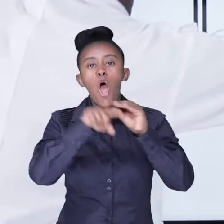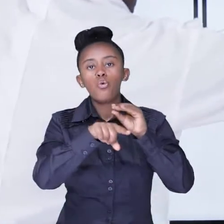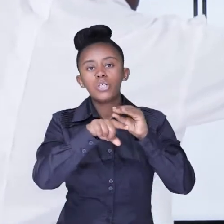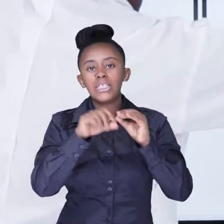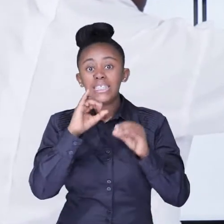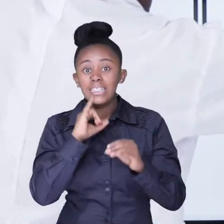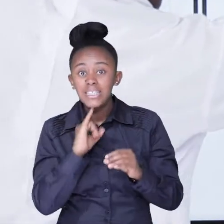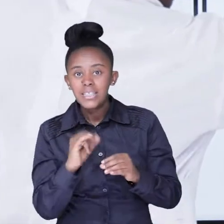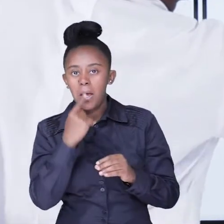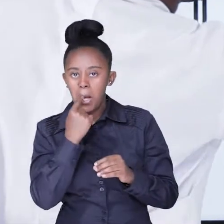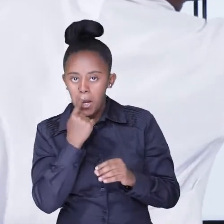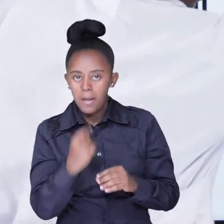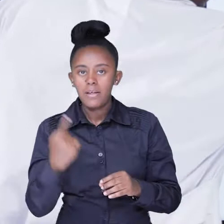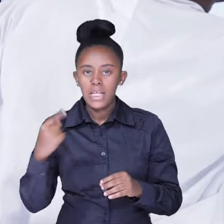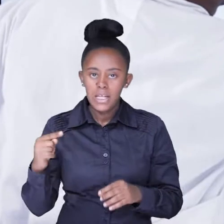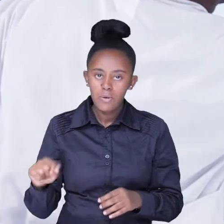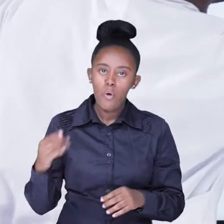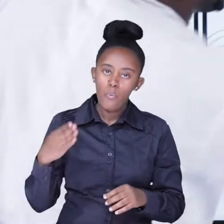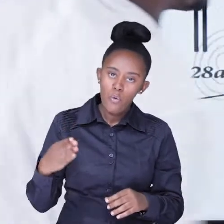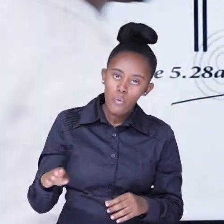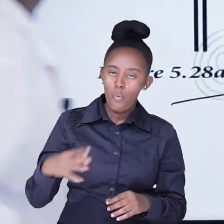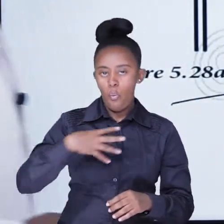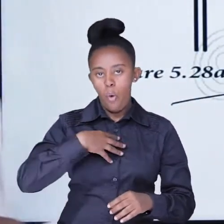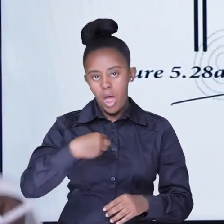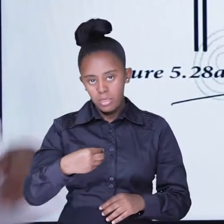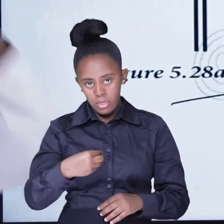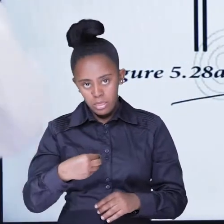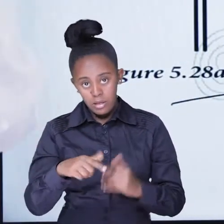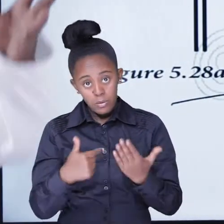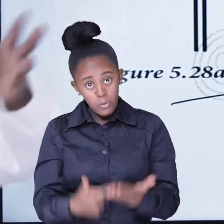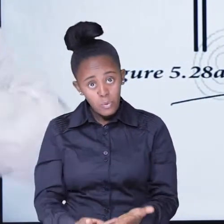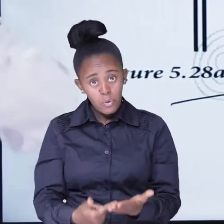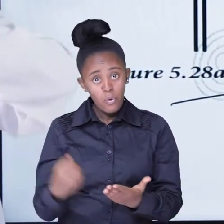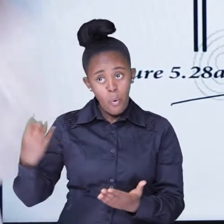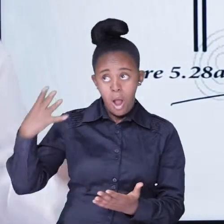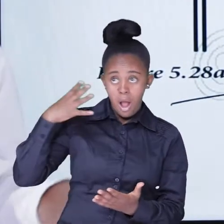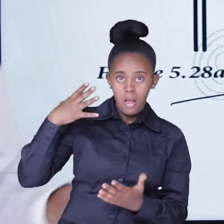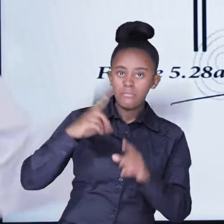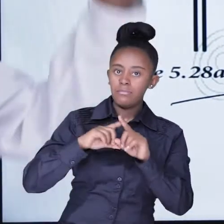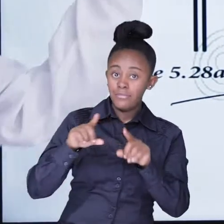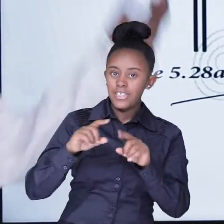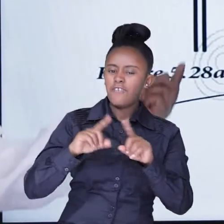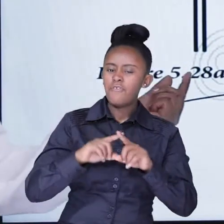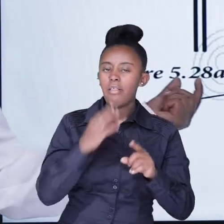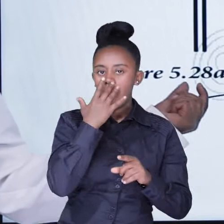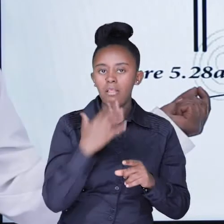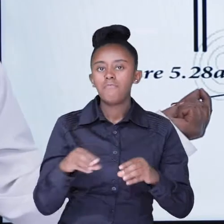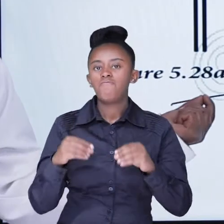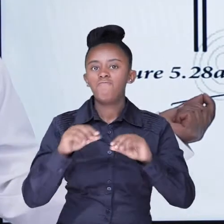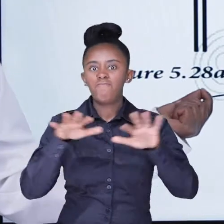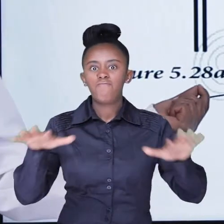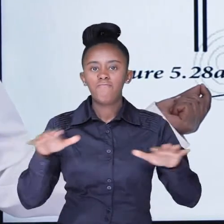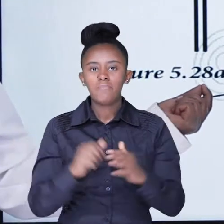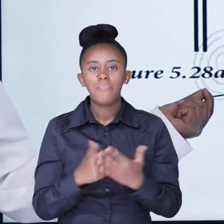different colors: red, green, blue, white. When there is a light, it gives a different color. This is what a device